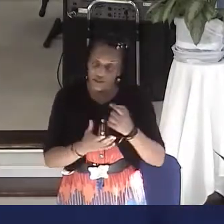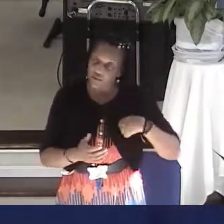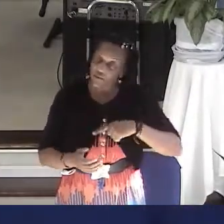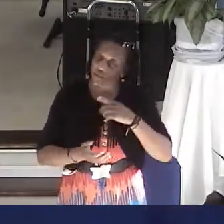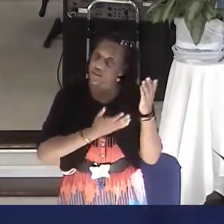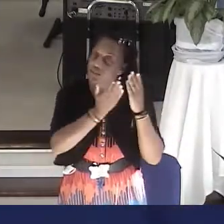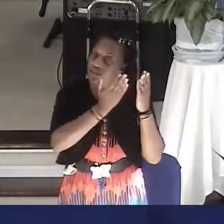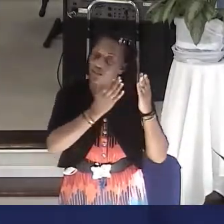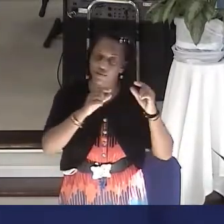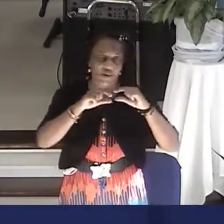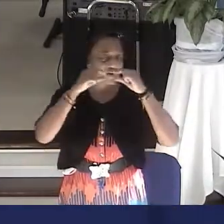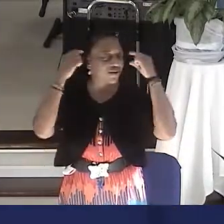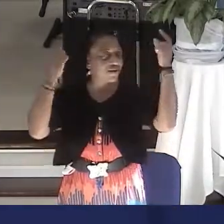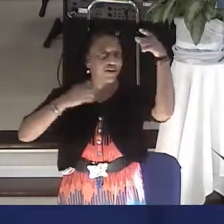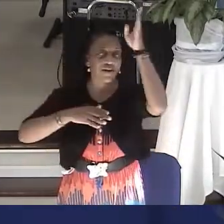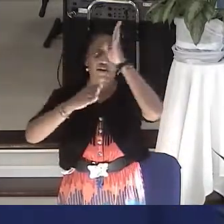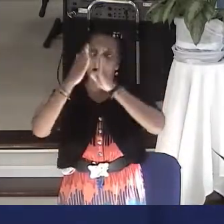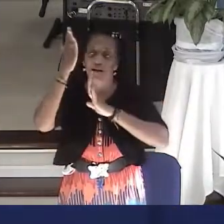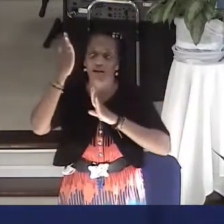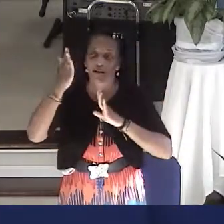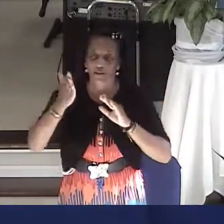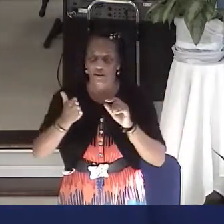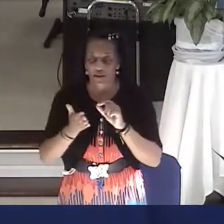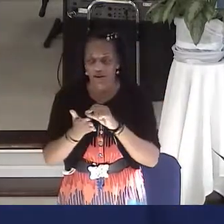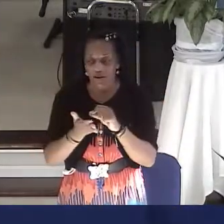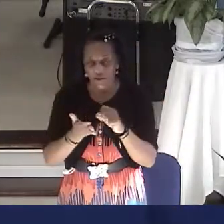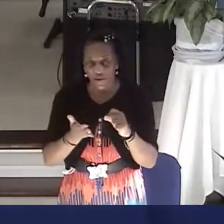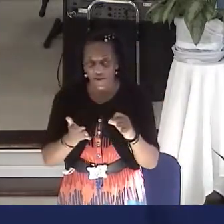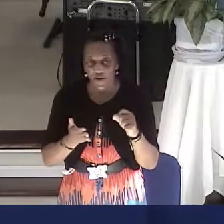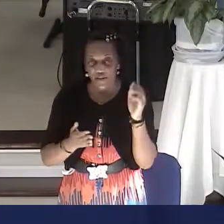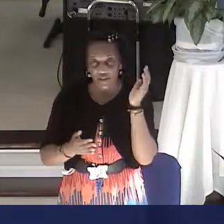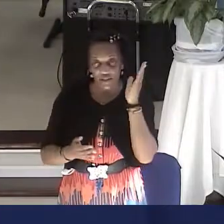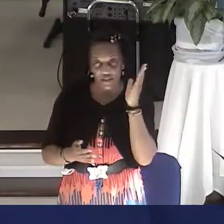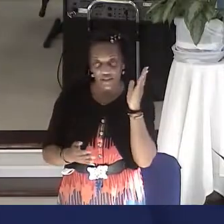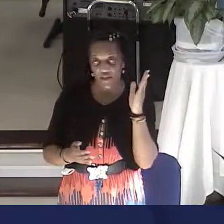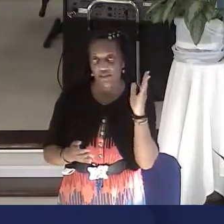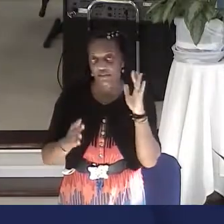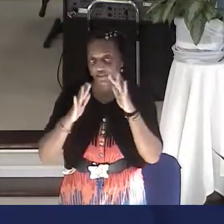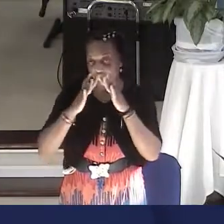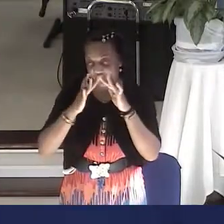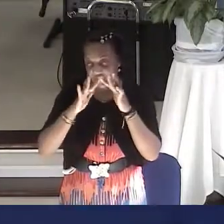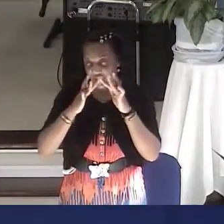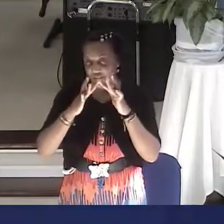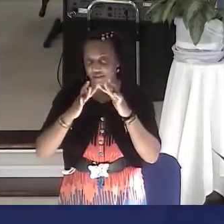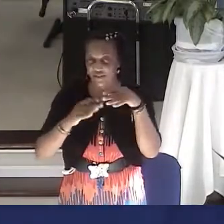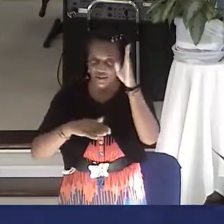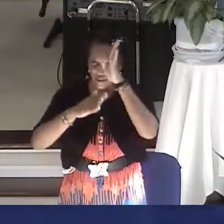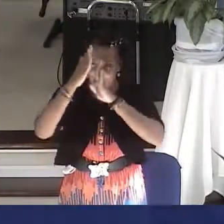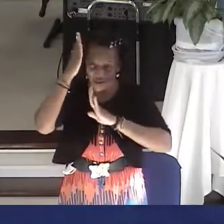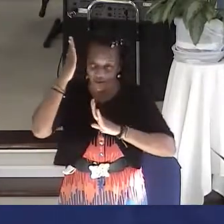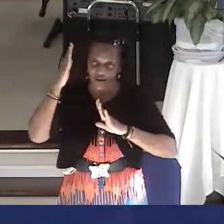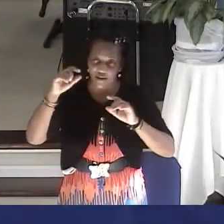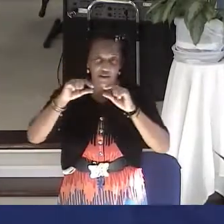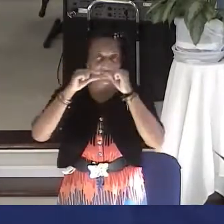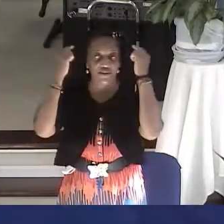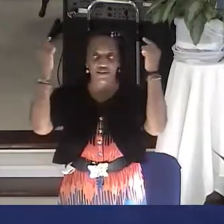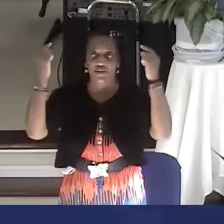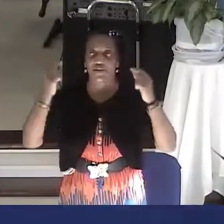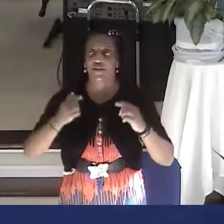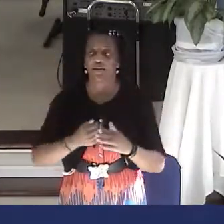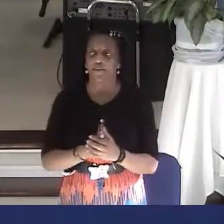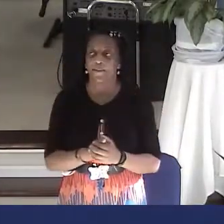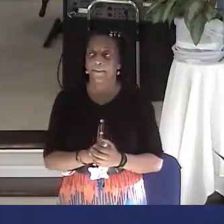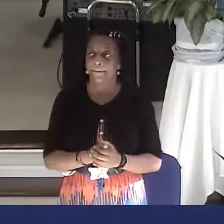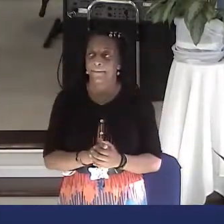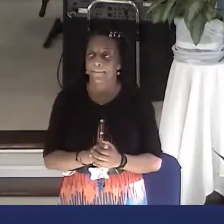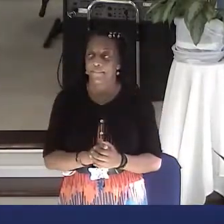chat. Not for the likes, because God is great. Hallelujah. It's the anointing of God that breaks the yoke, and